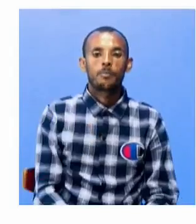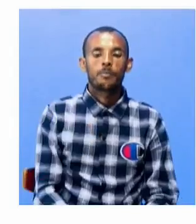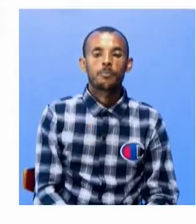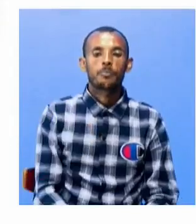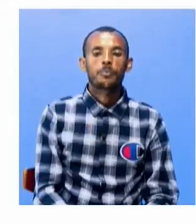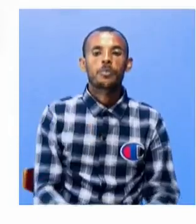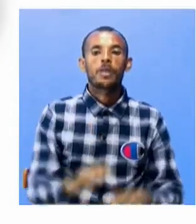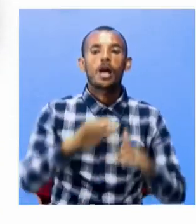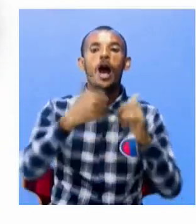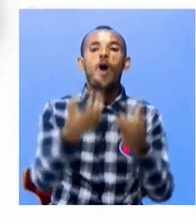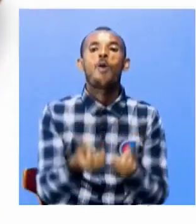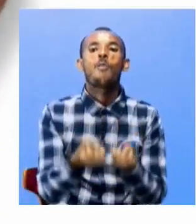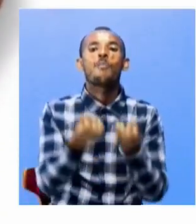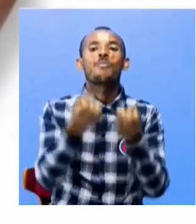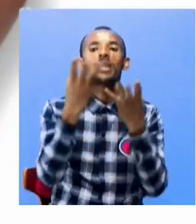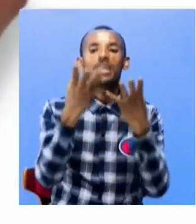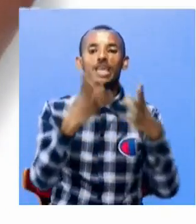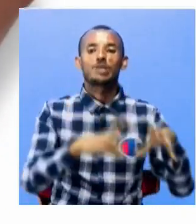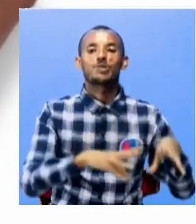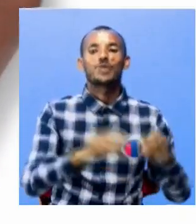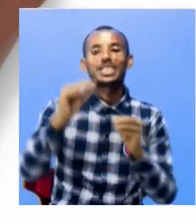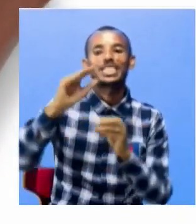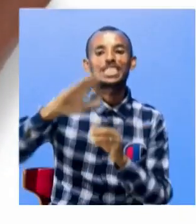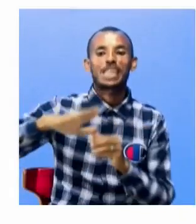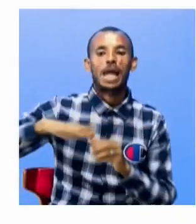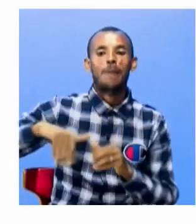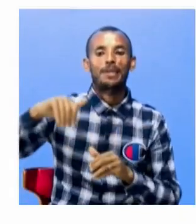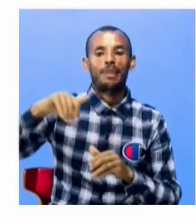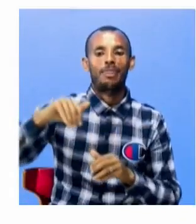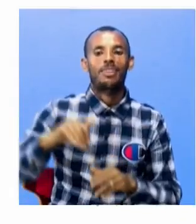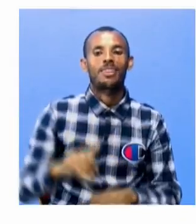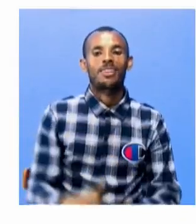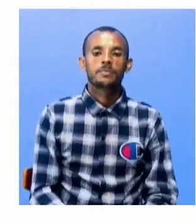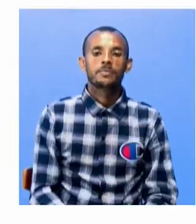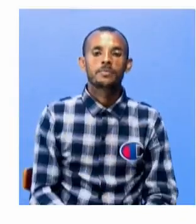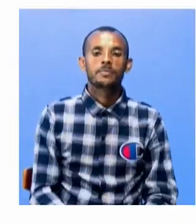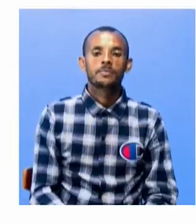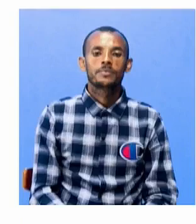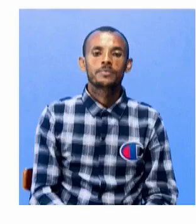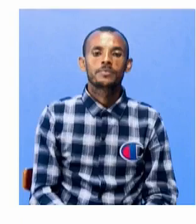how many students are absent? How many students were absent?